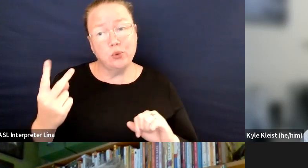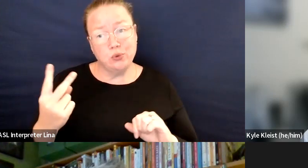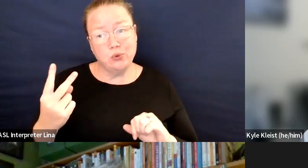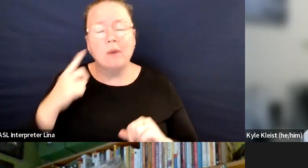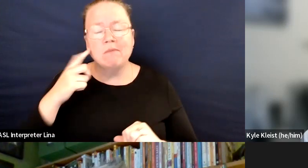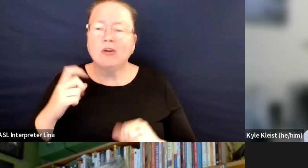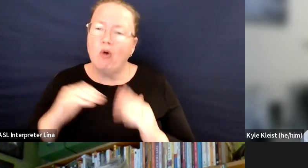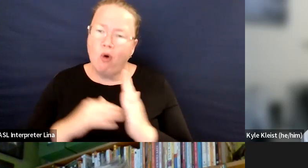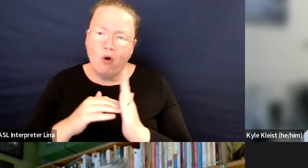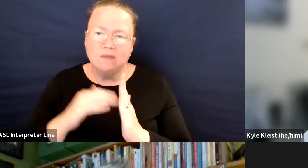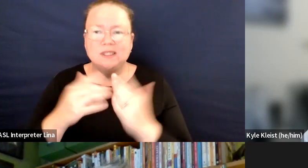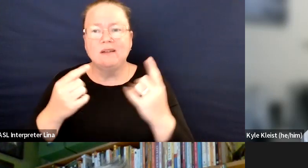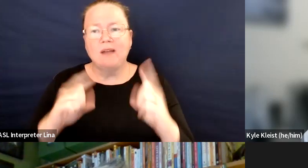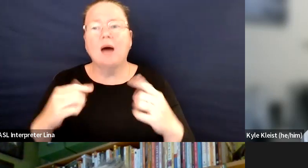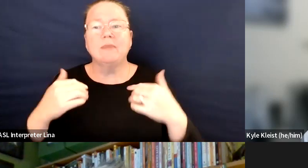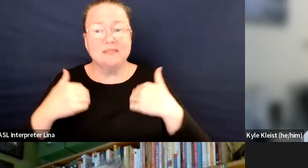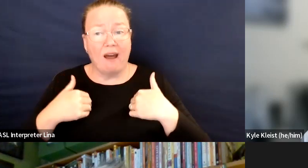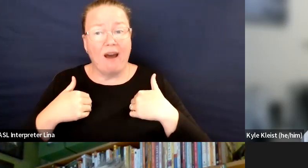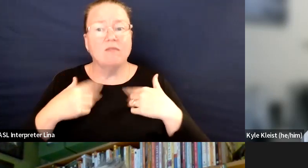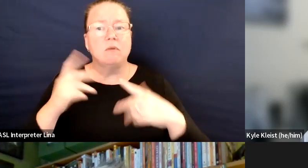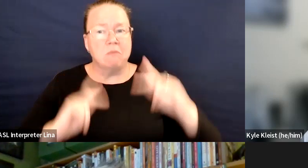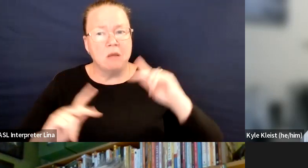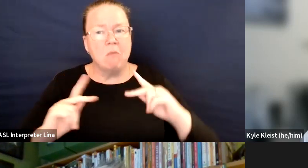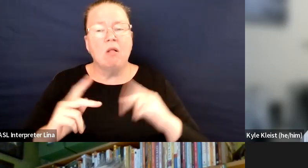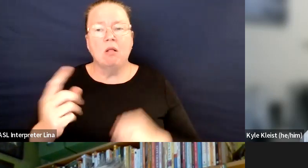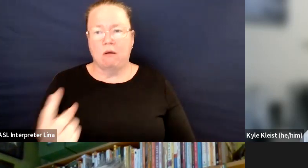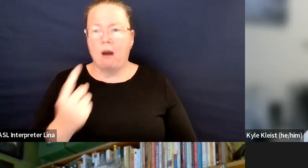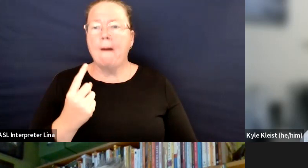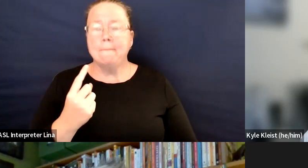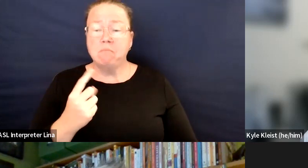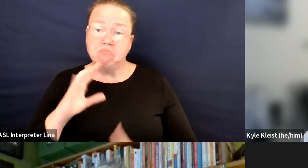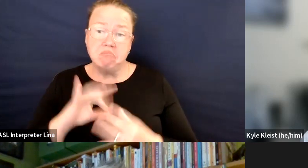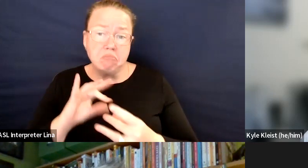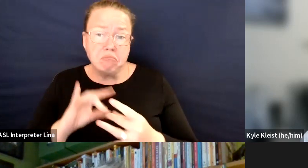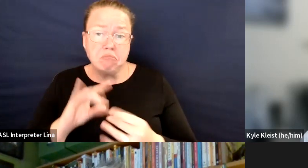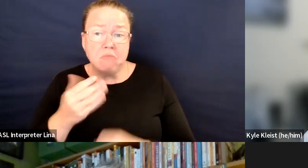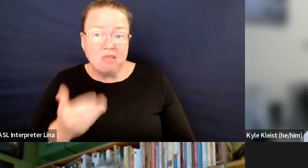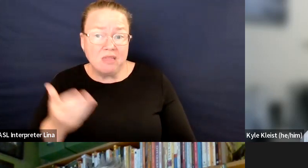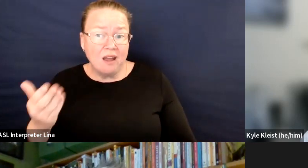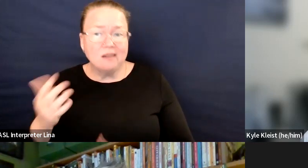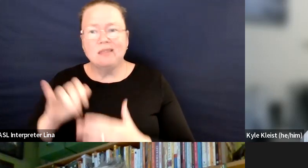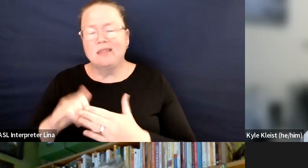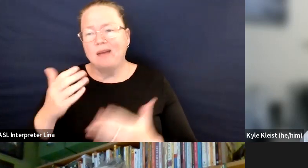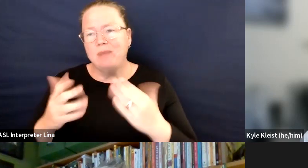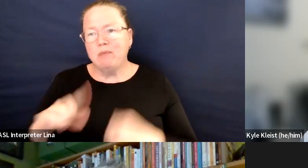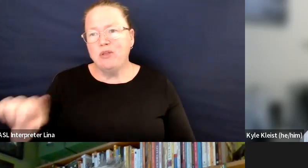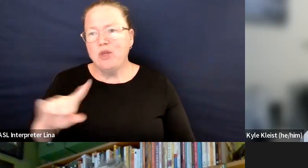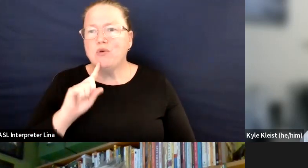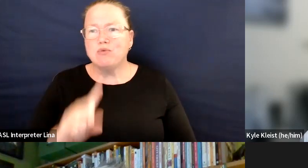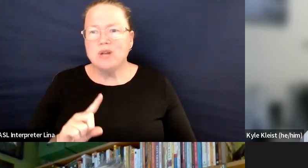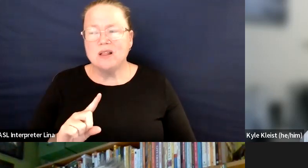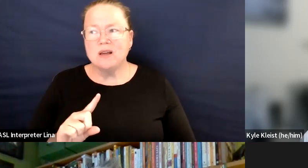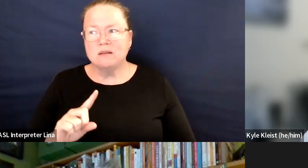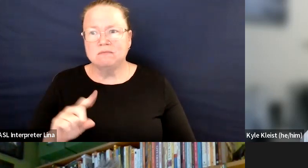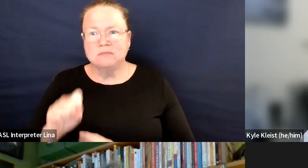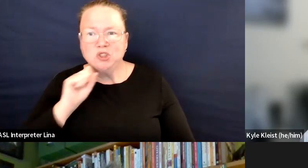because oftentimes we'll have individuals that'll come in and, you know, and talk about things that, you know, that they're really, the